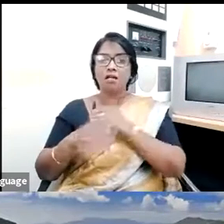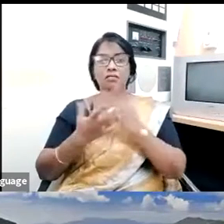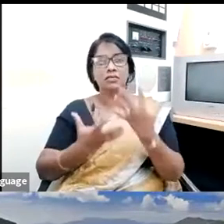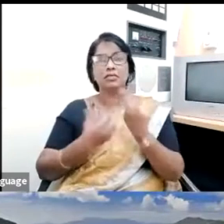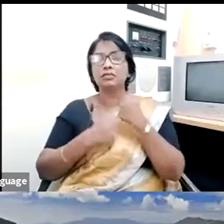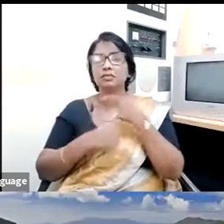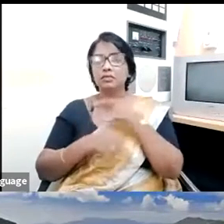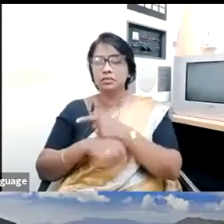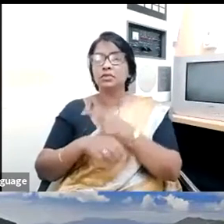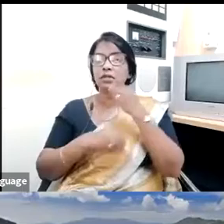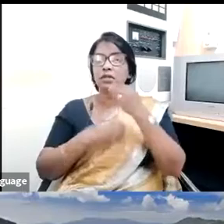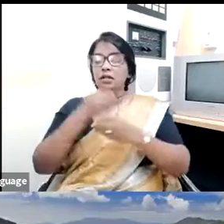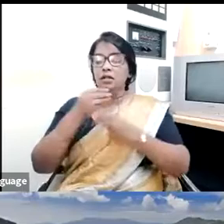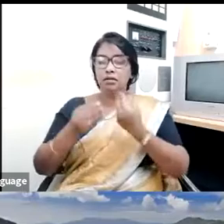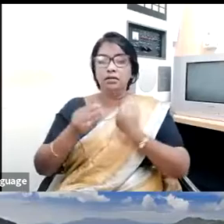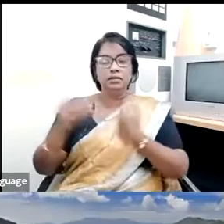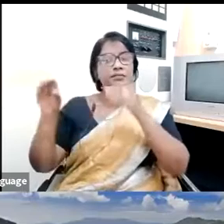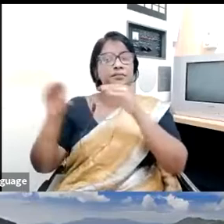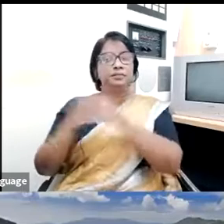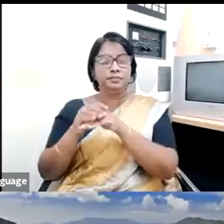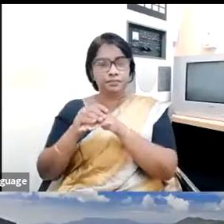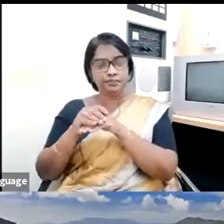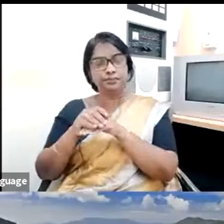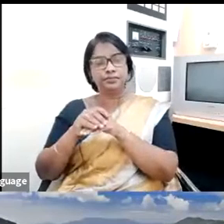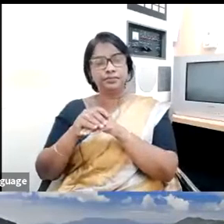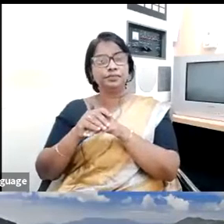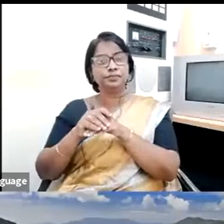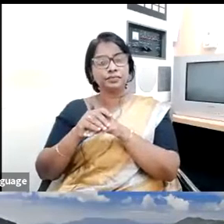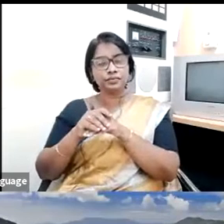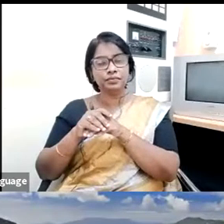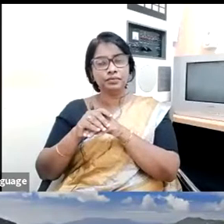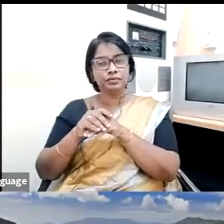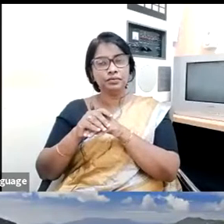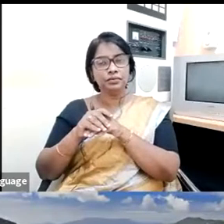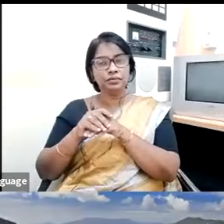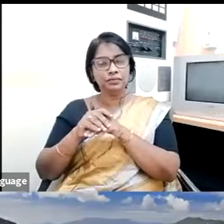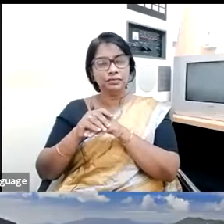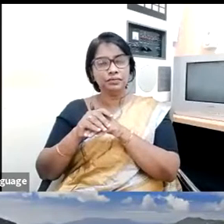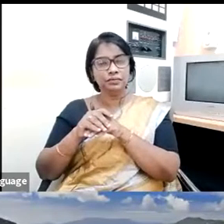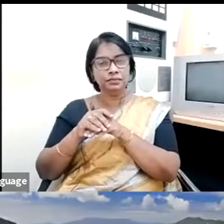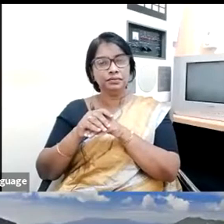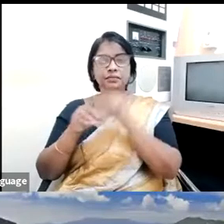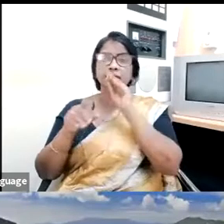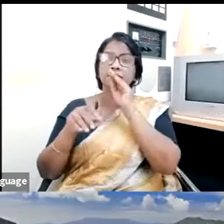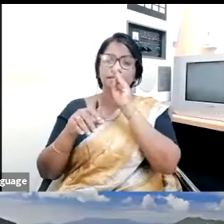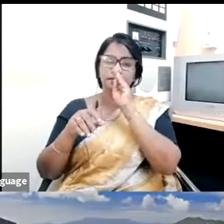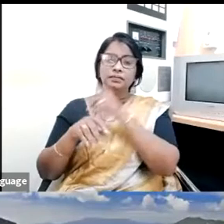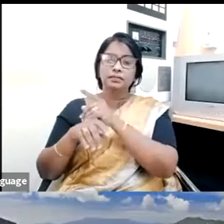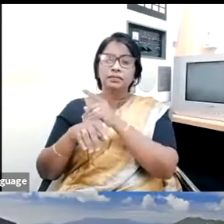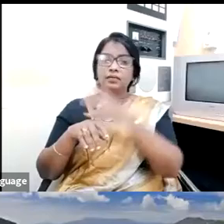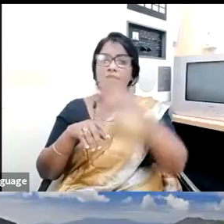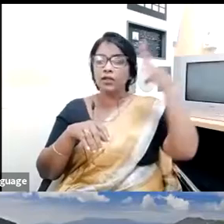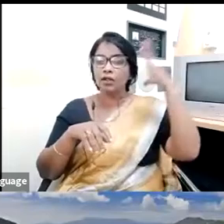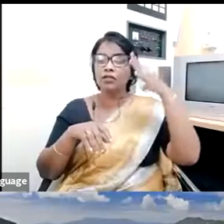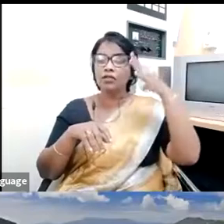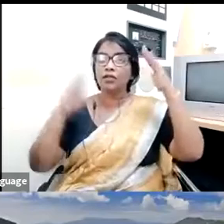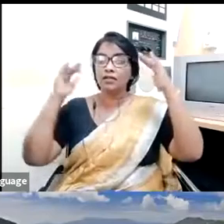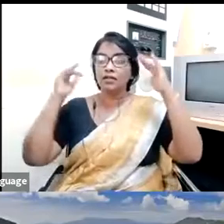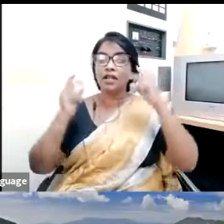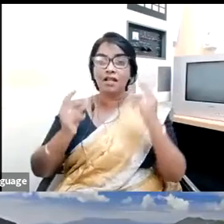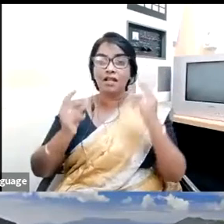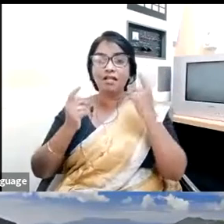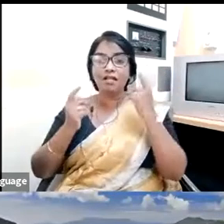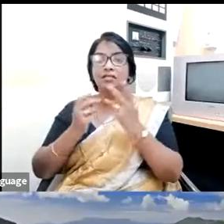part of the climate to mitigate the climate emergency. At the same time, we are making profits. Thank